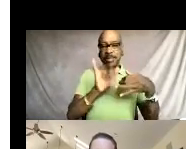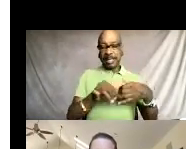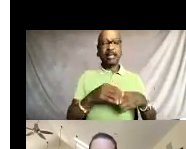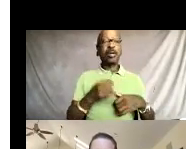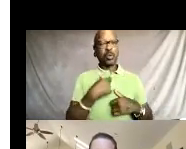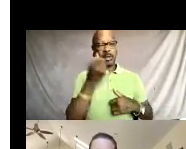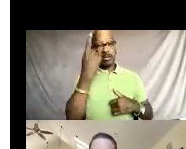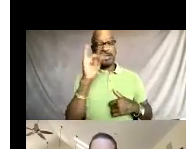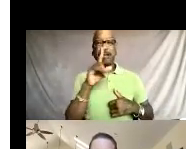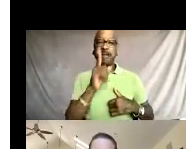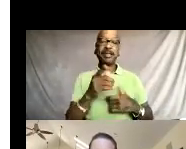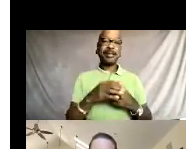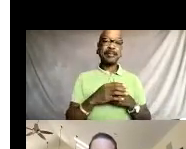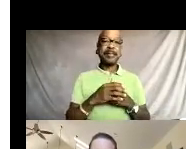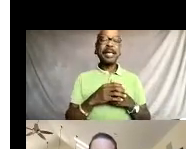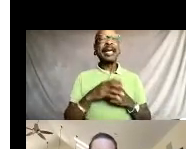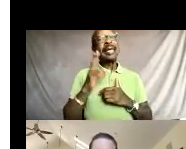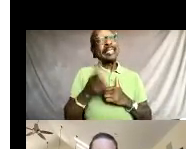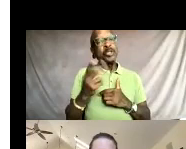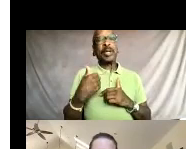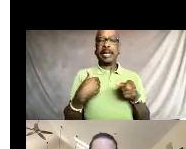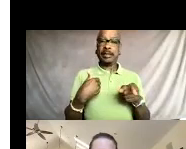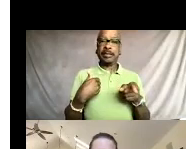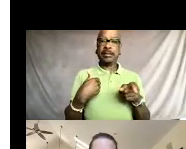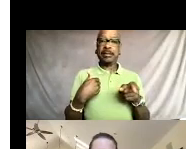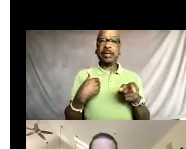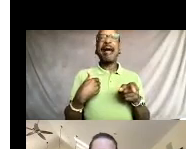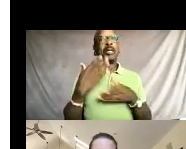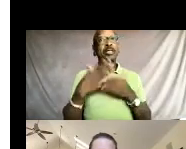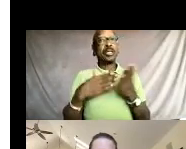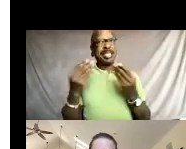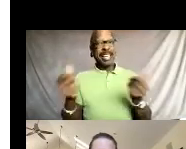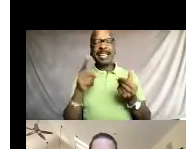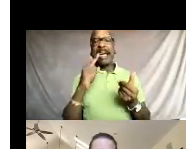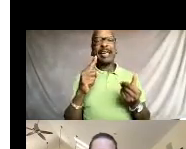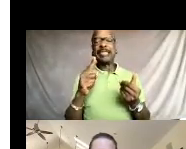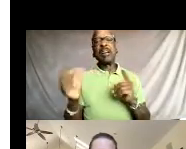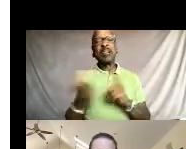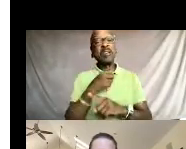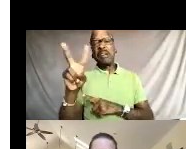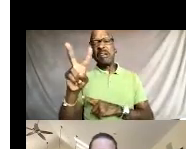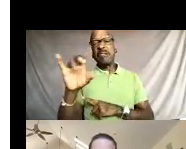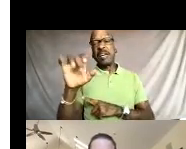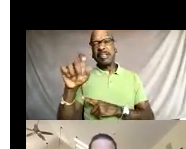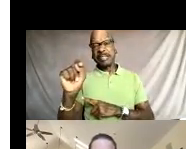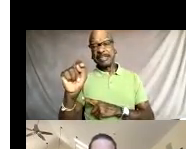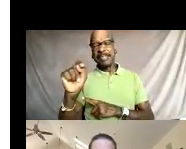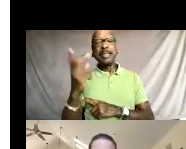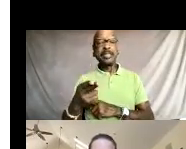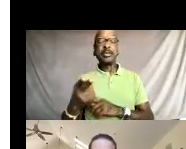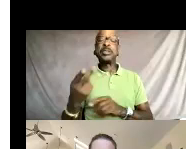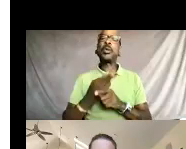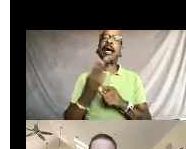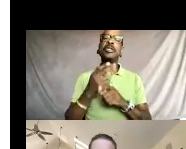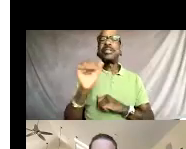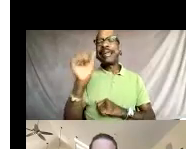land has a history, and a lot of the land around us has a violent history in particular. I use carrots here instead of ancient